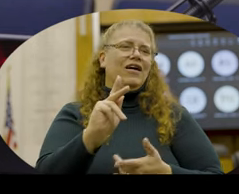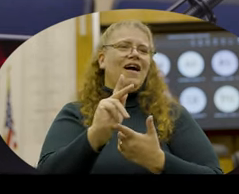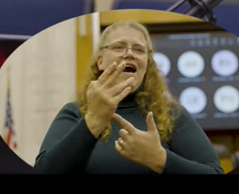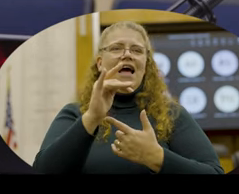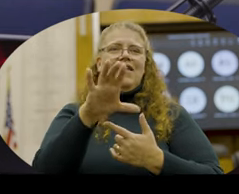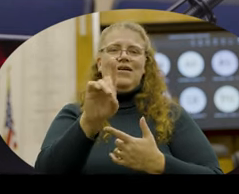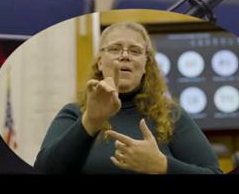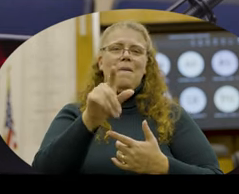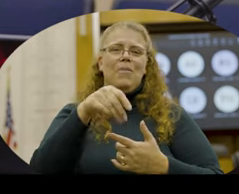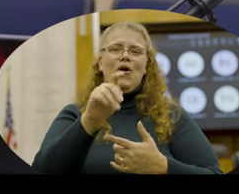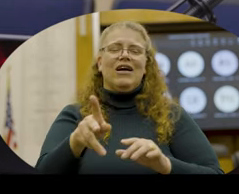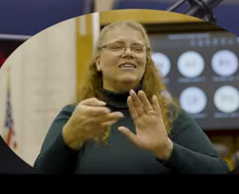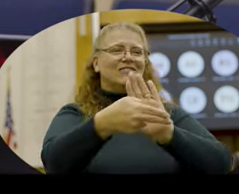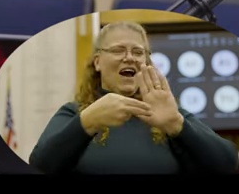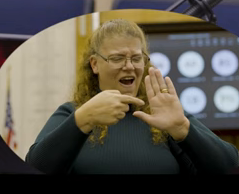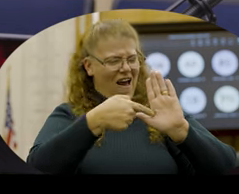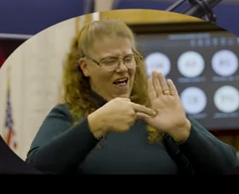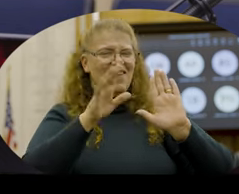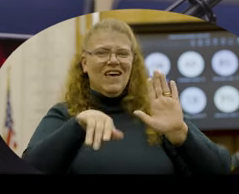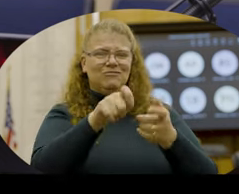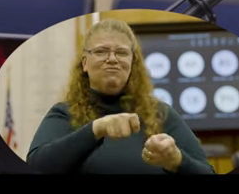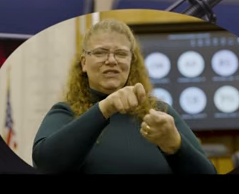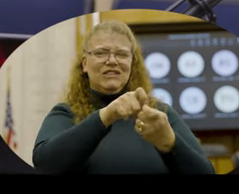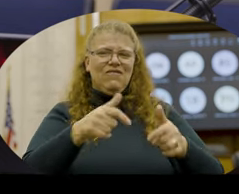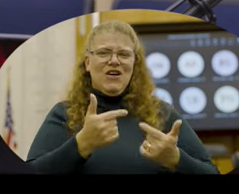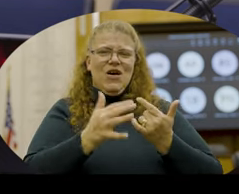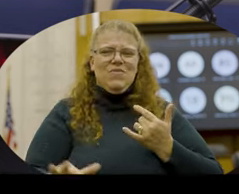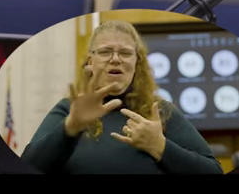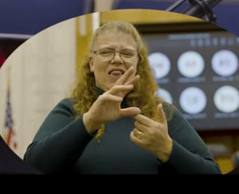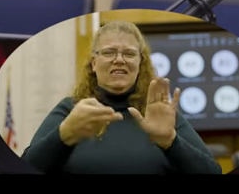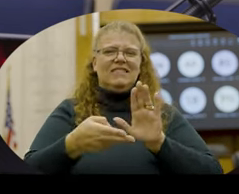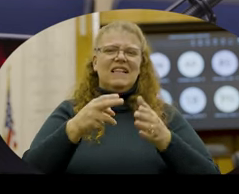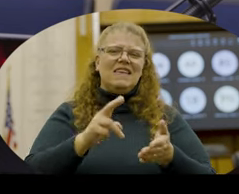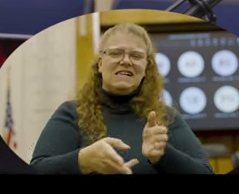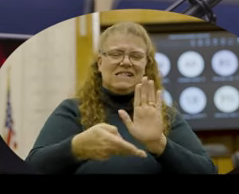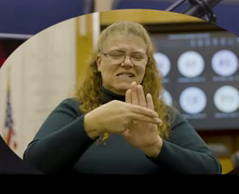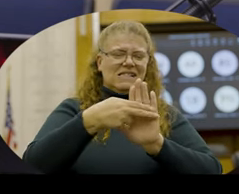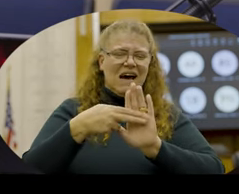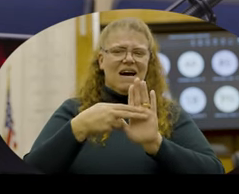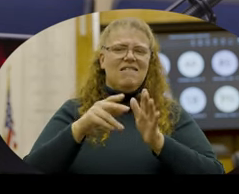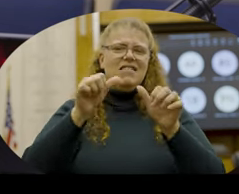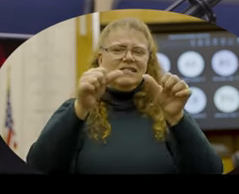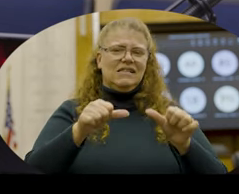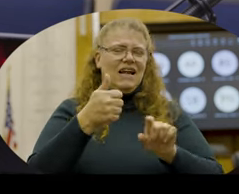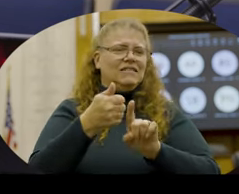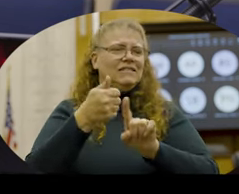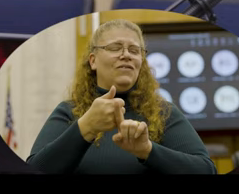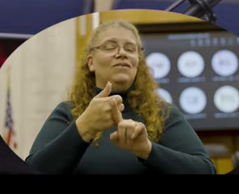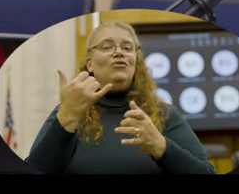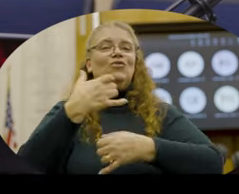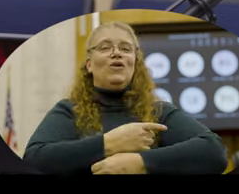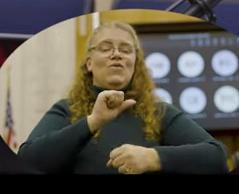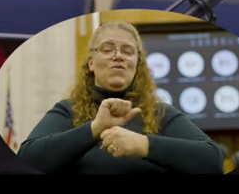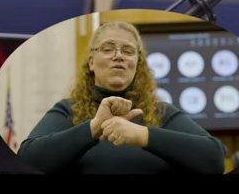paying less of a hassle, an improvement that I know our community has been waiting on for a very, very long time.